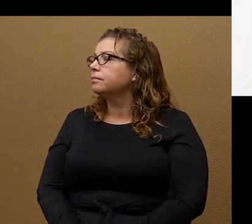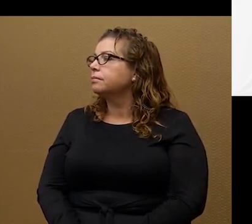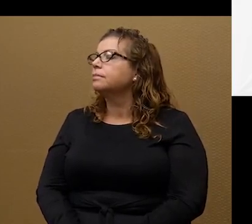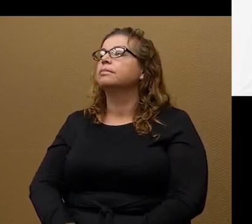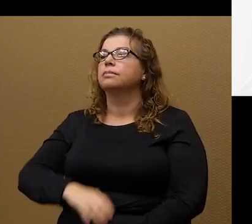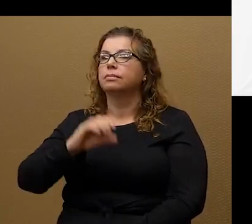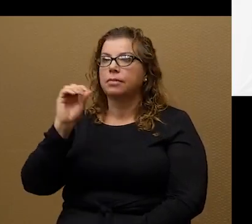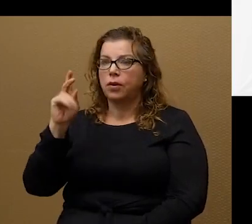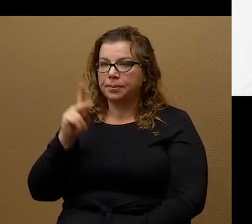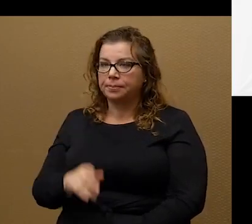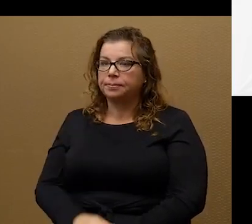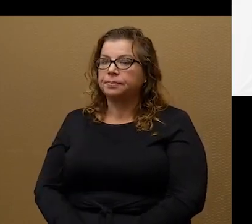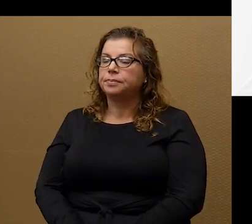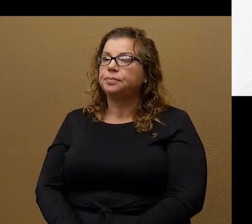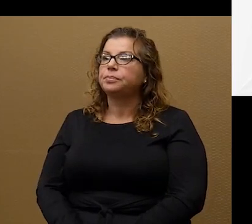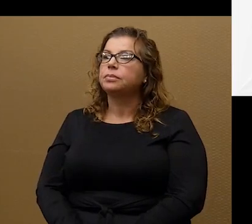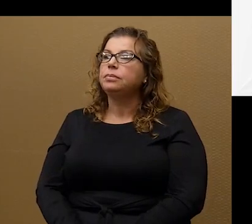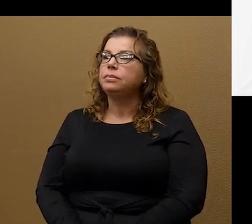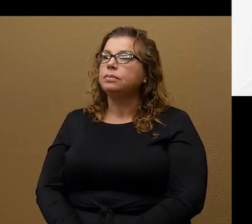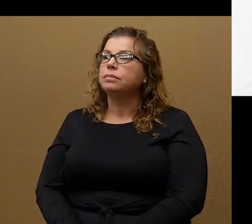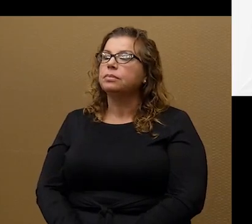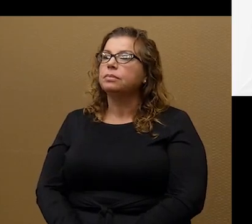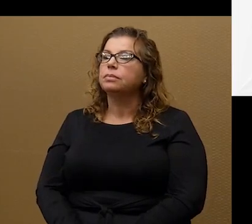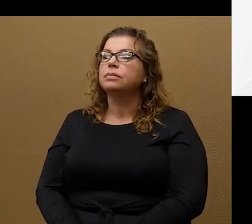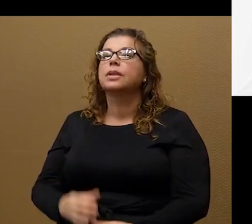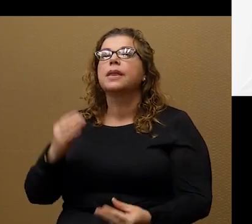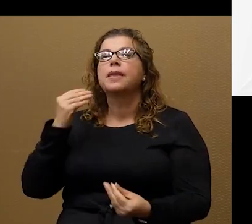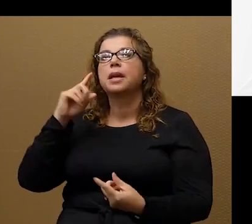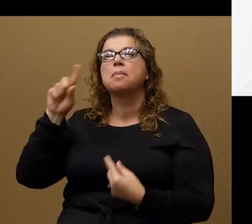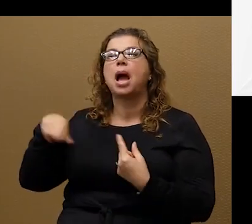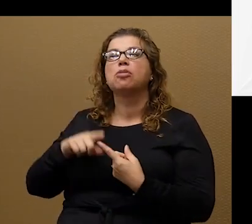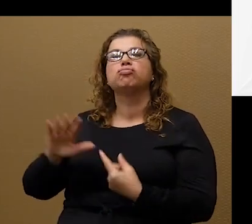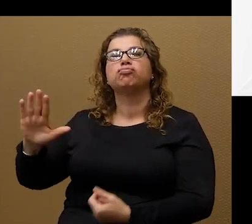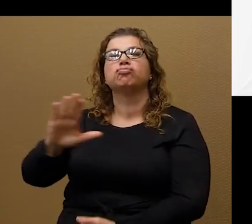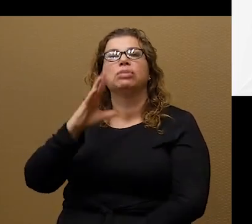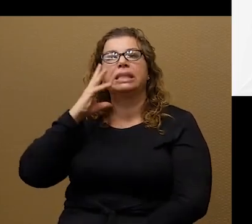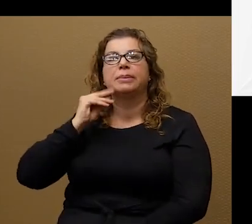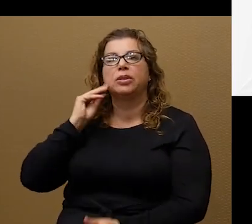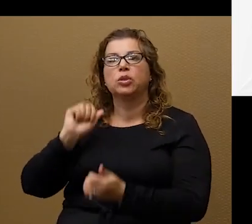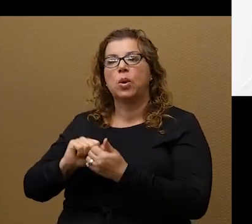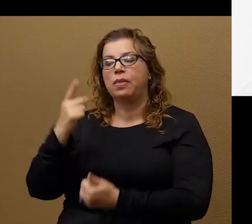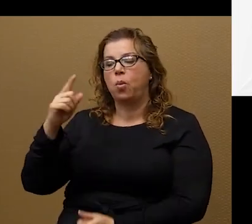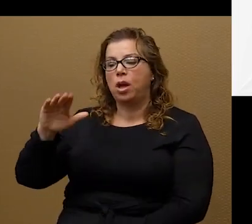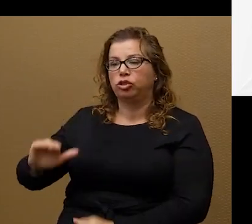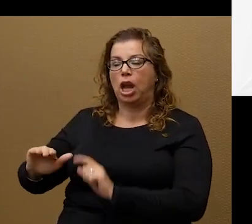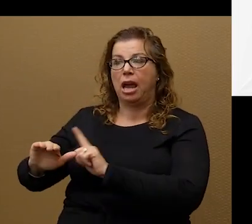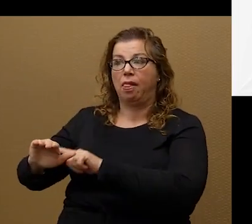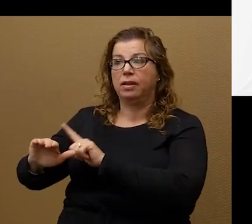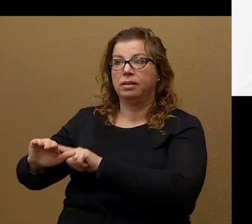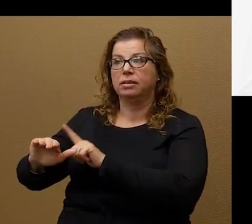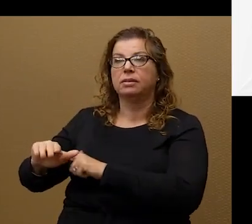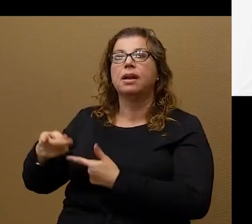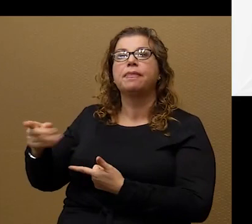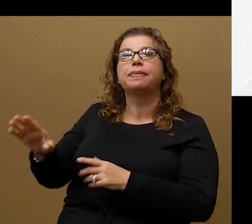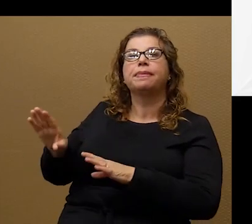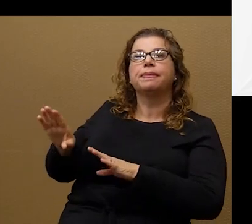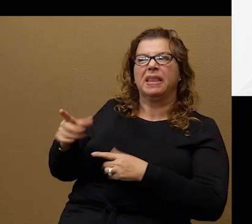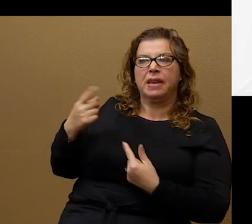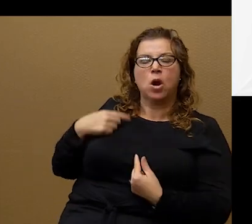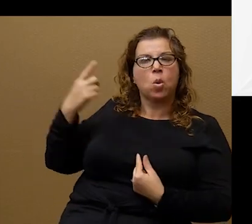All right, so think of a child that you have and a behavior that you want to get rid